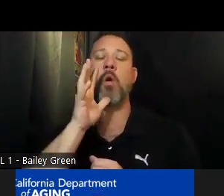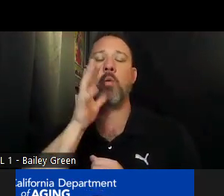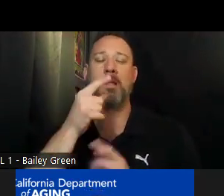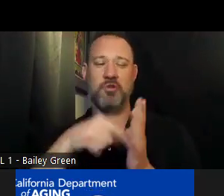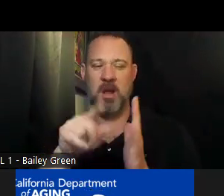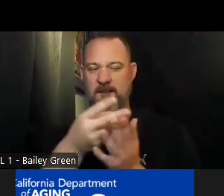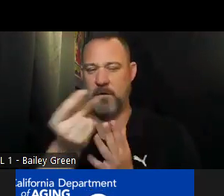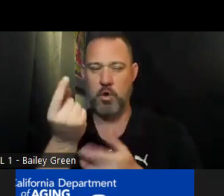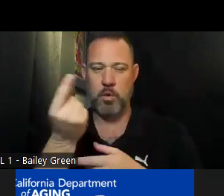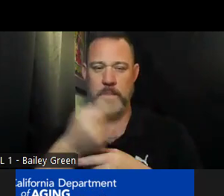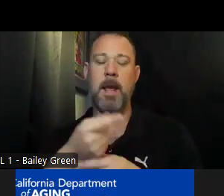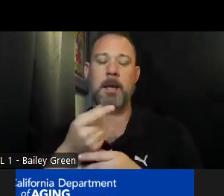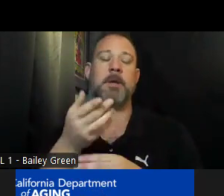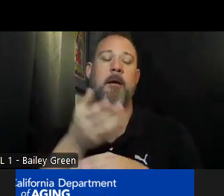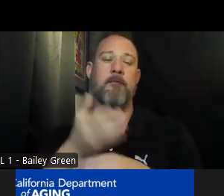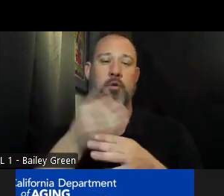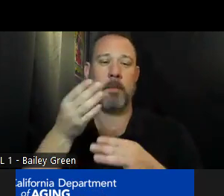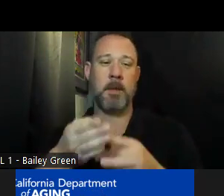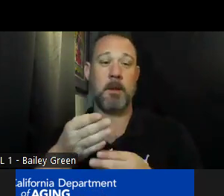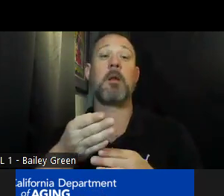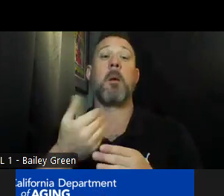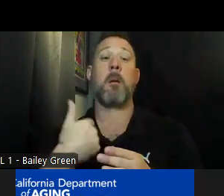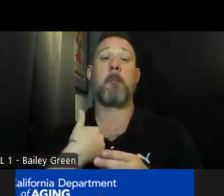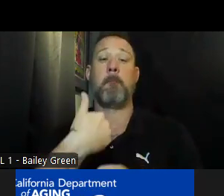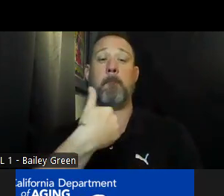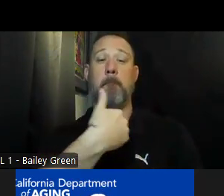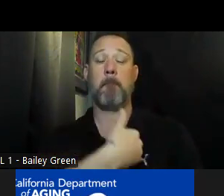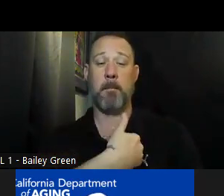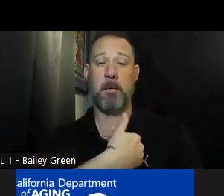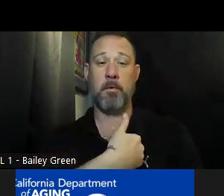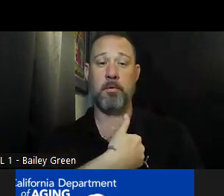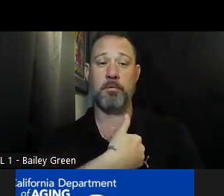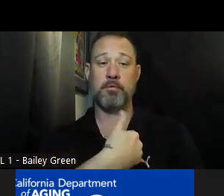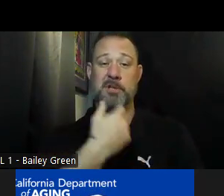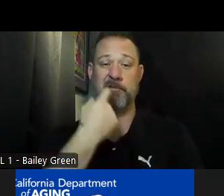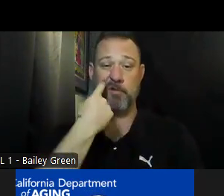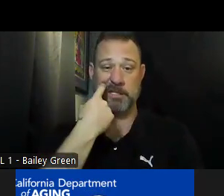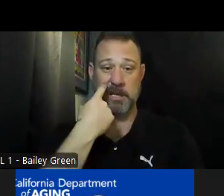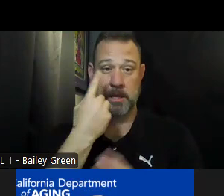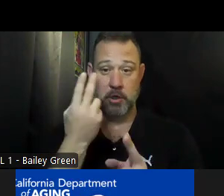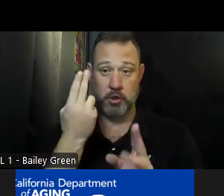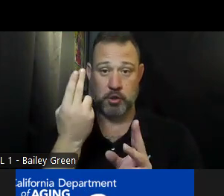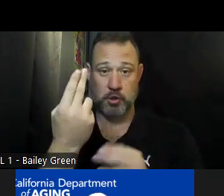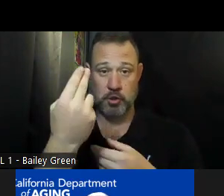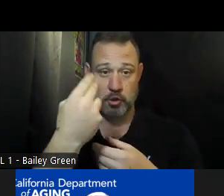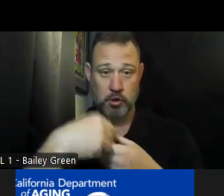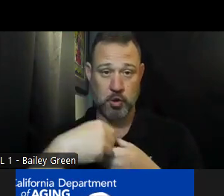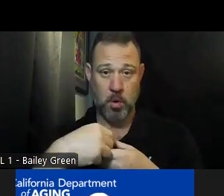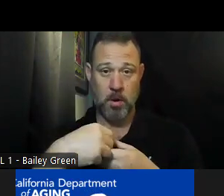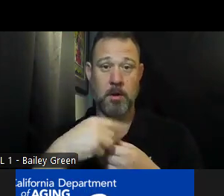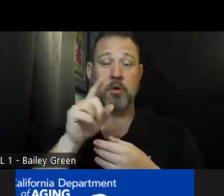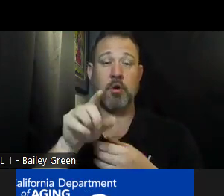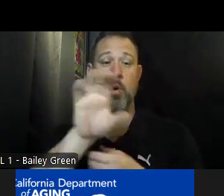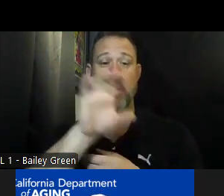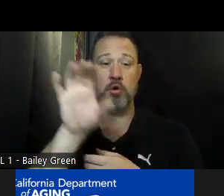days. Council members, right now, if you've just logged on, your Zoom